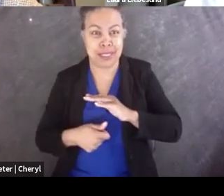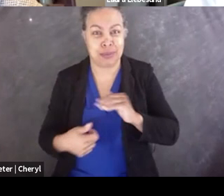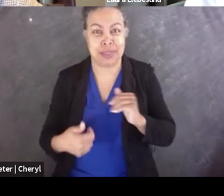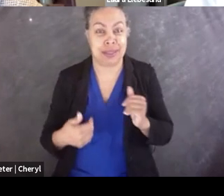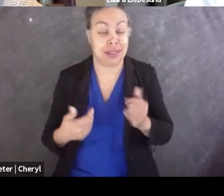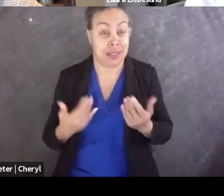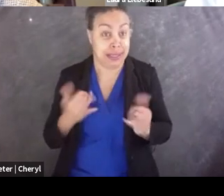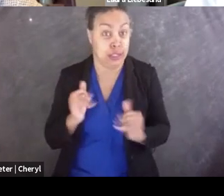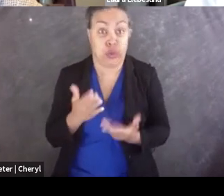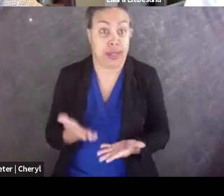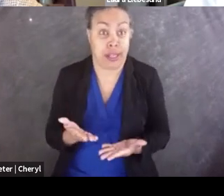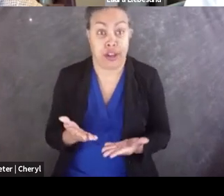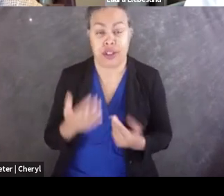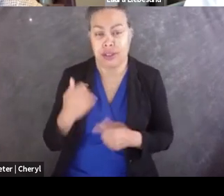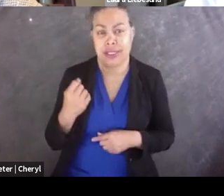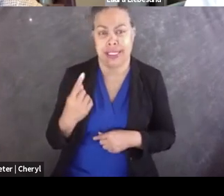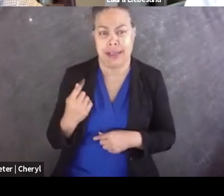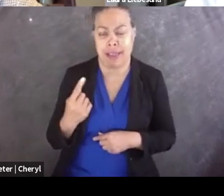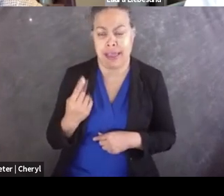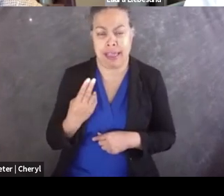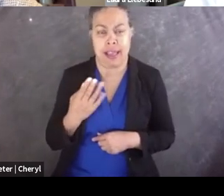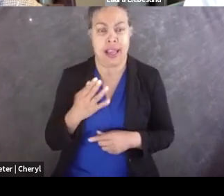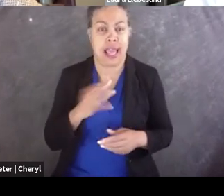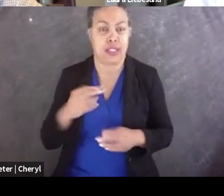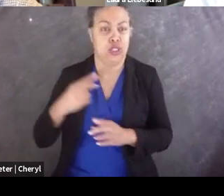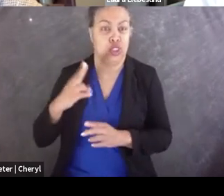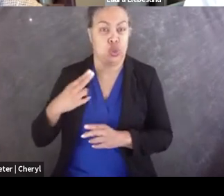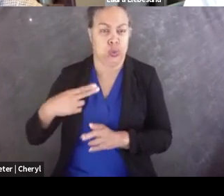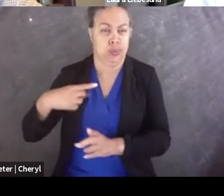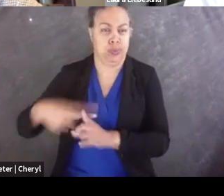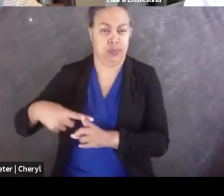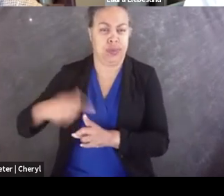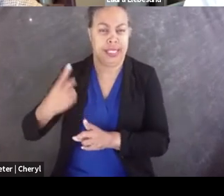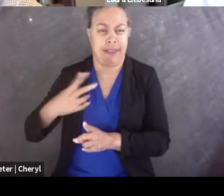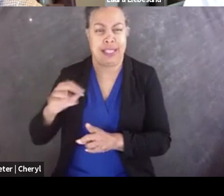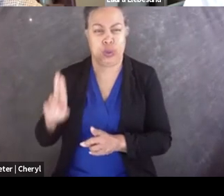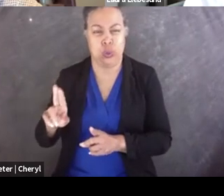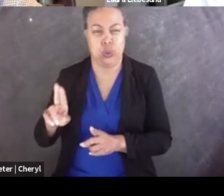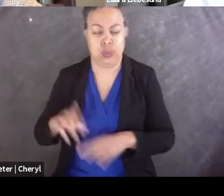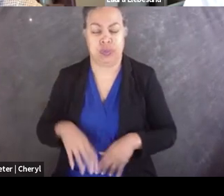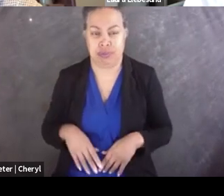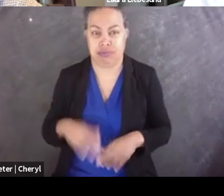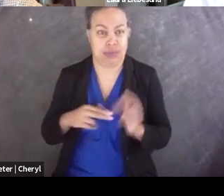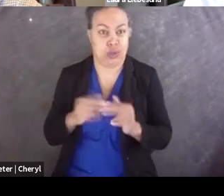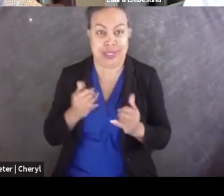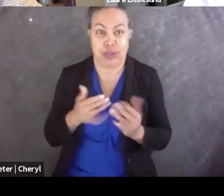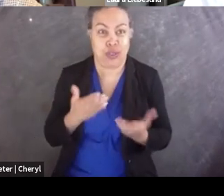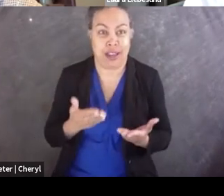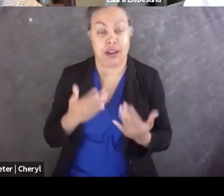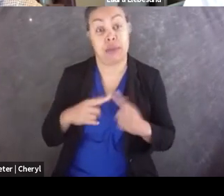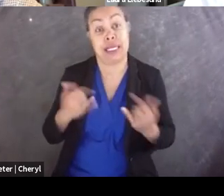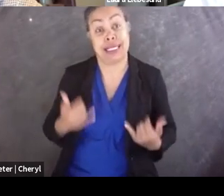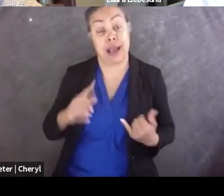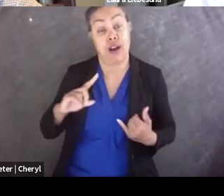extant at 11th and U Streets, which today has on the first floor